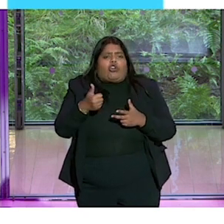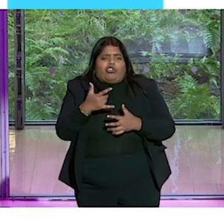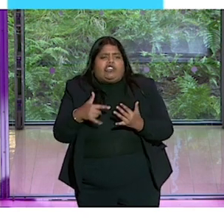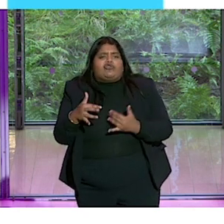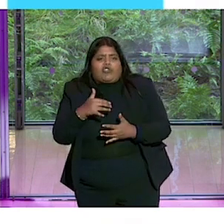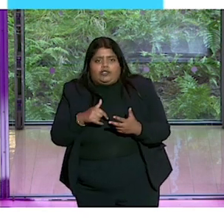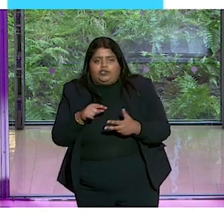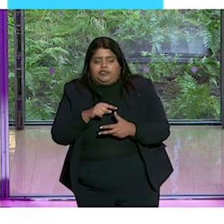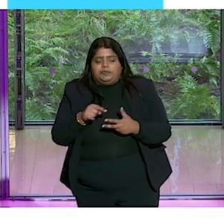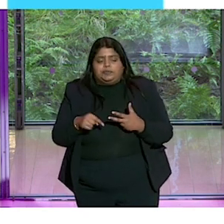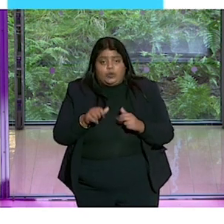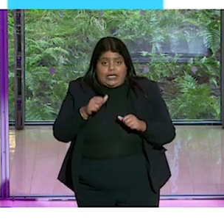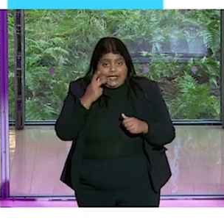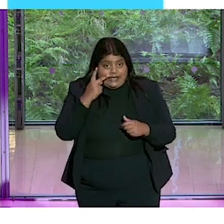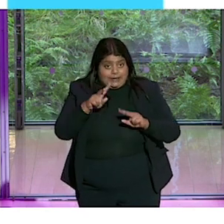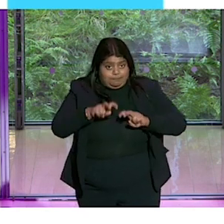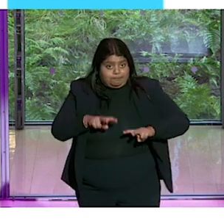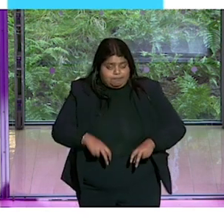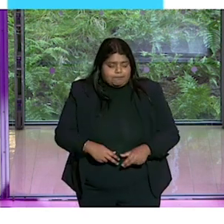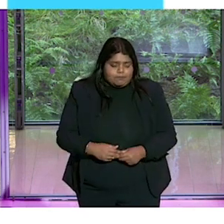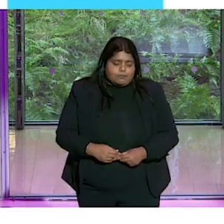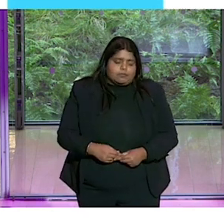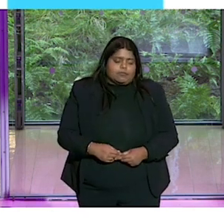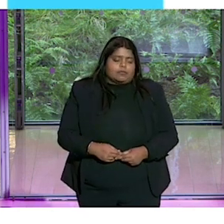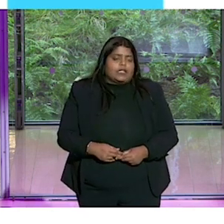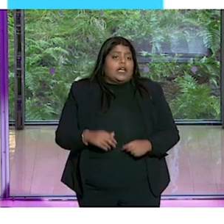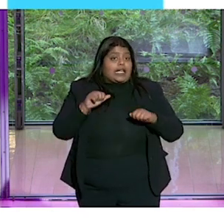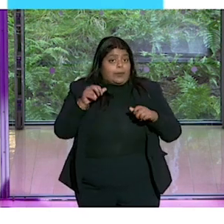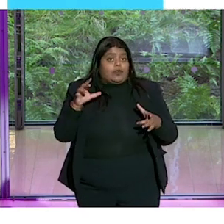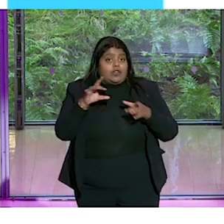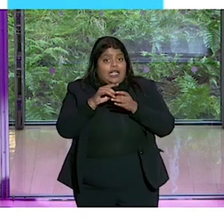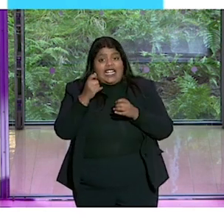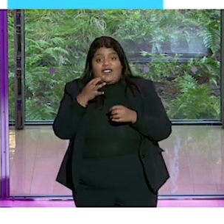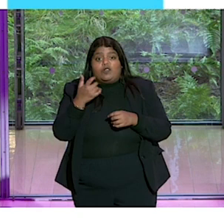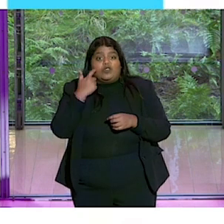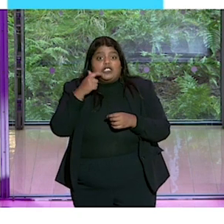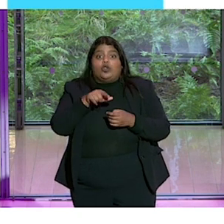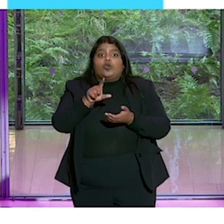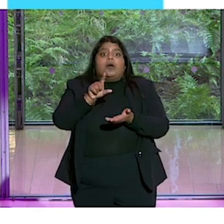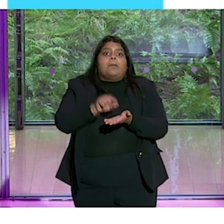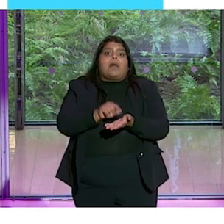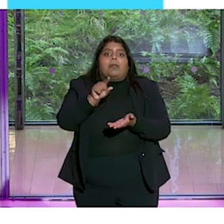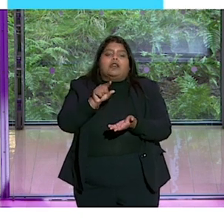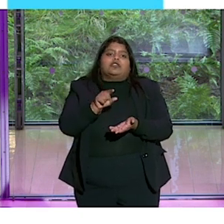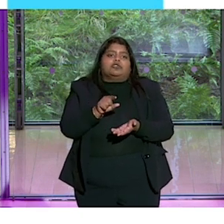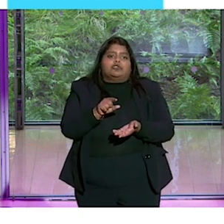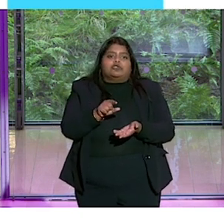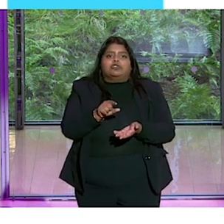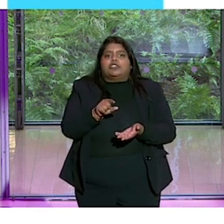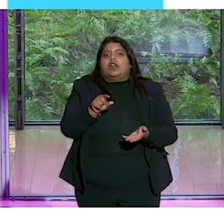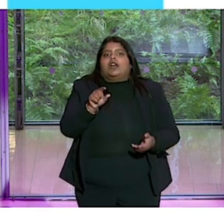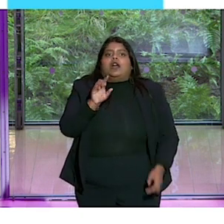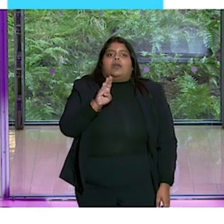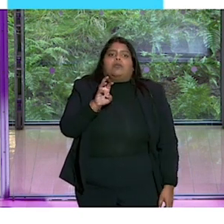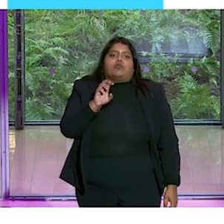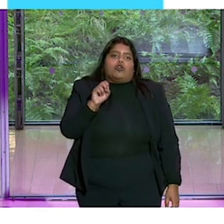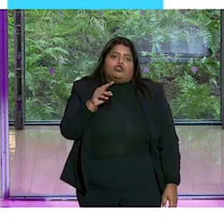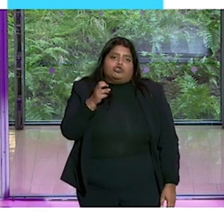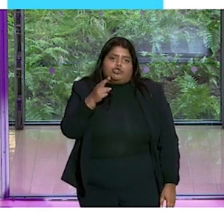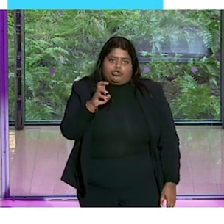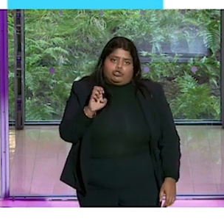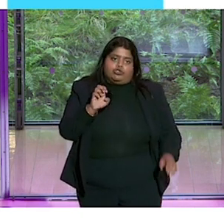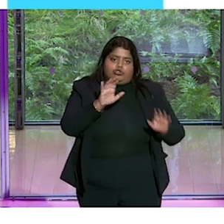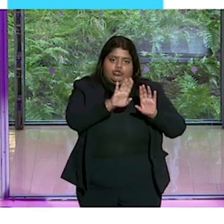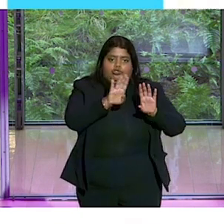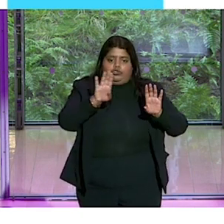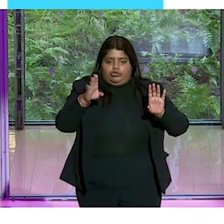interactions. But this could be relevant if you have published a brochure on those membership benefits on your website. If